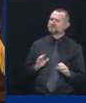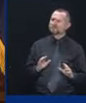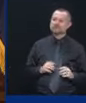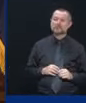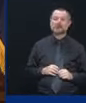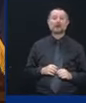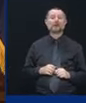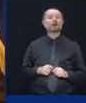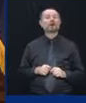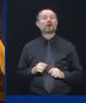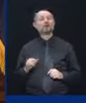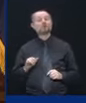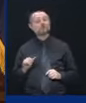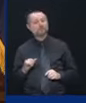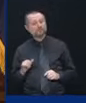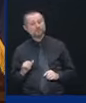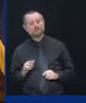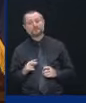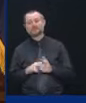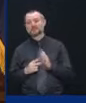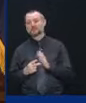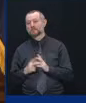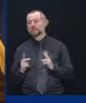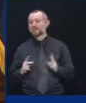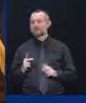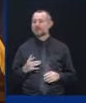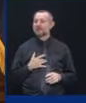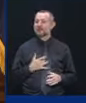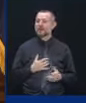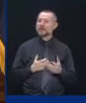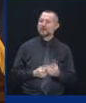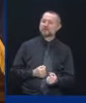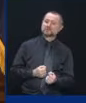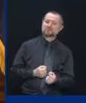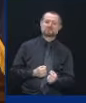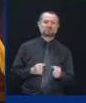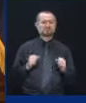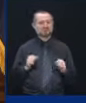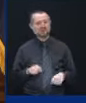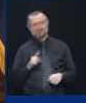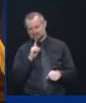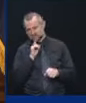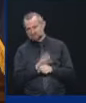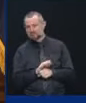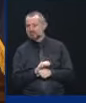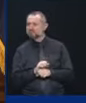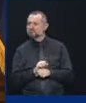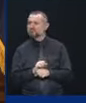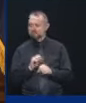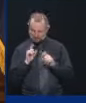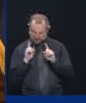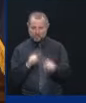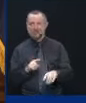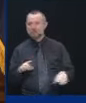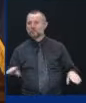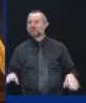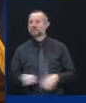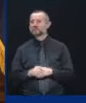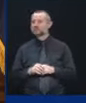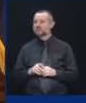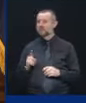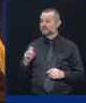way, it will give people confidence to actually go to the wedding, right? You invite 150 people to a wedding